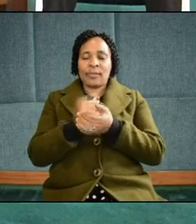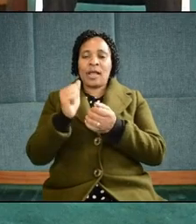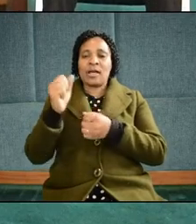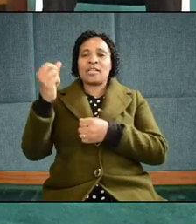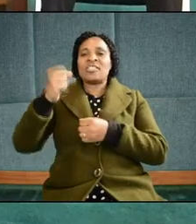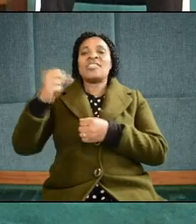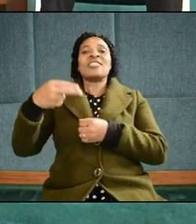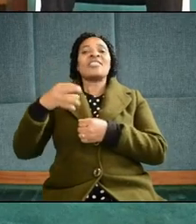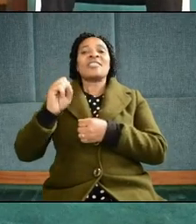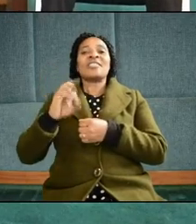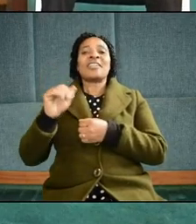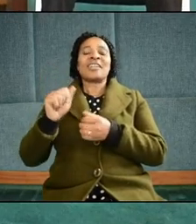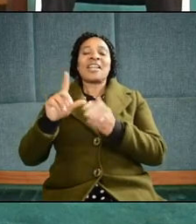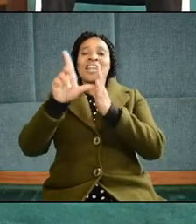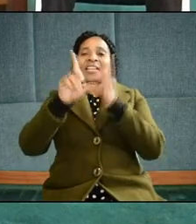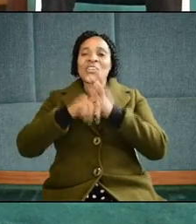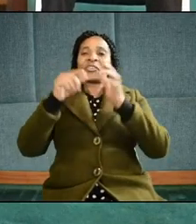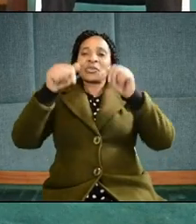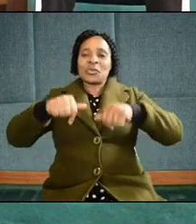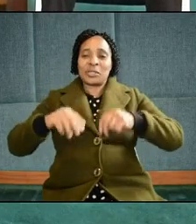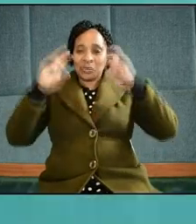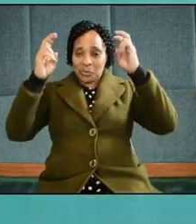Amen. Thank you, Ashley. So our lesson today is